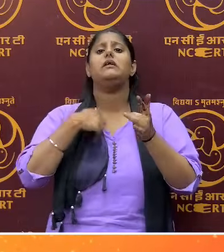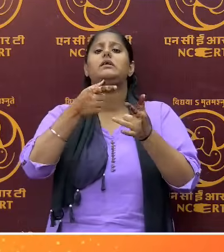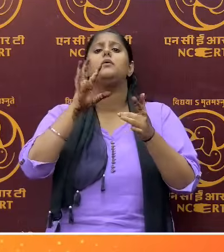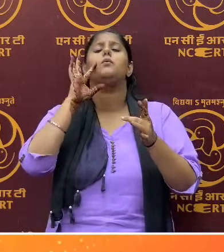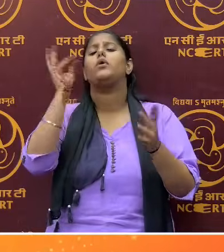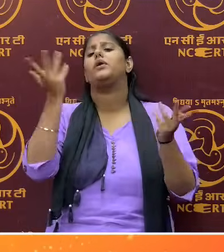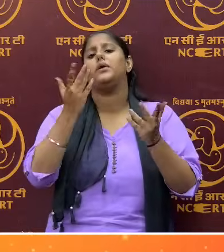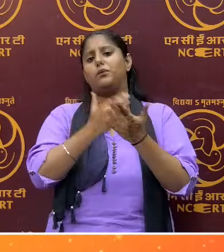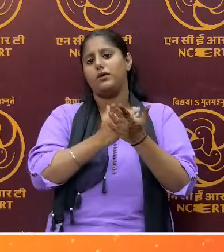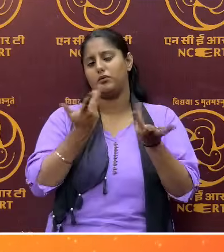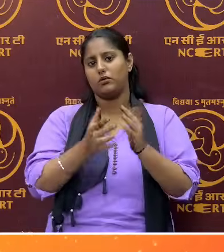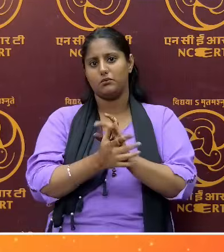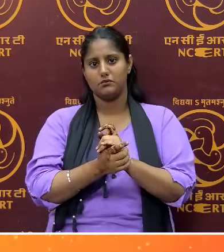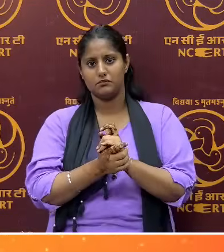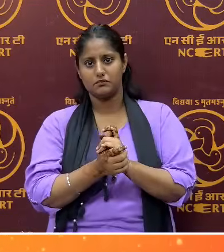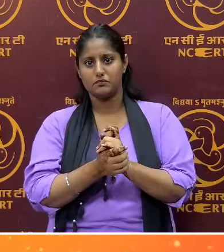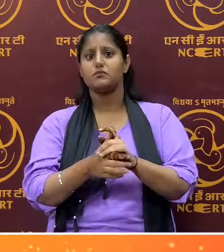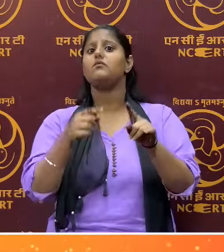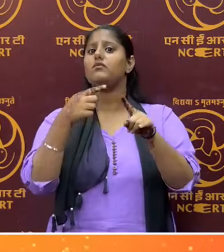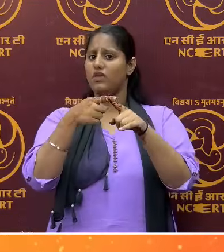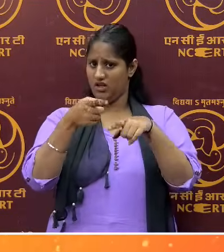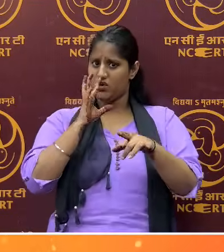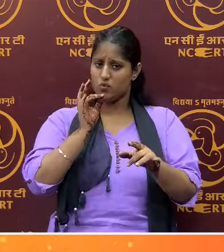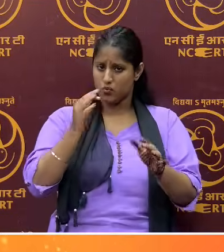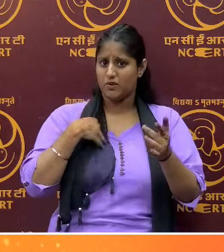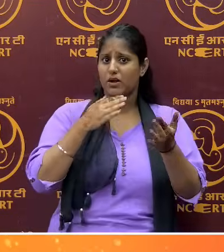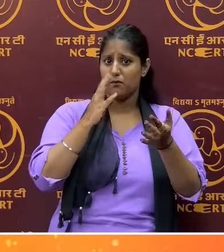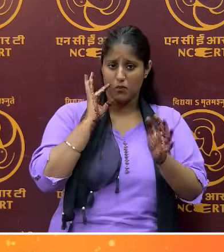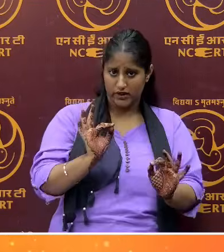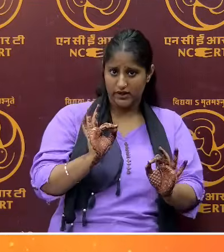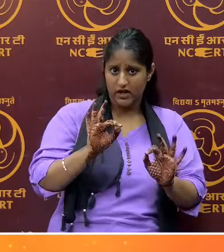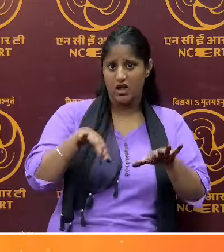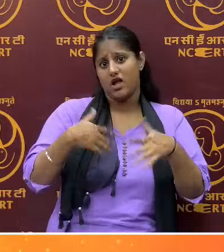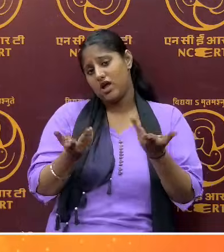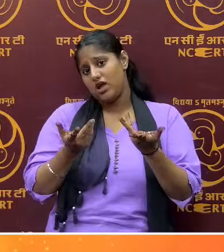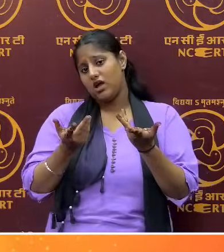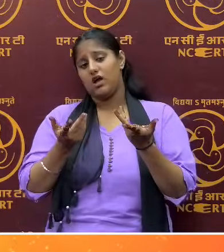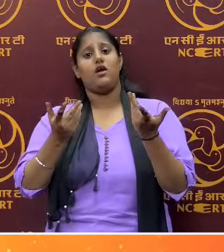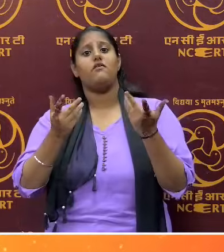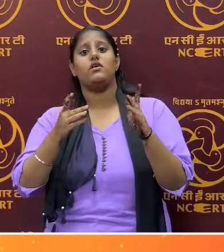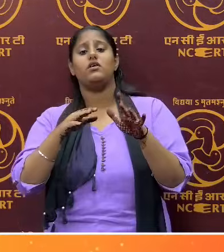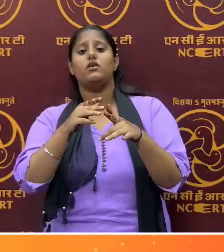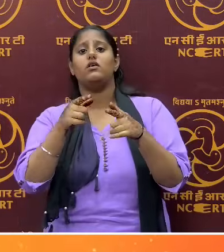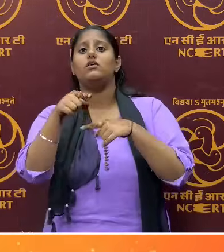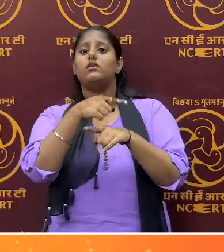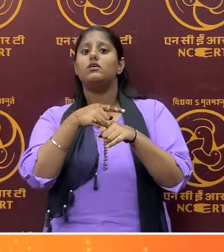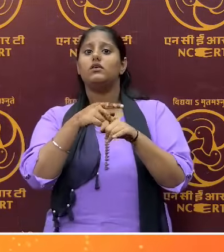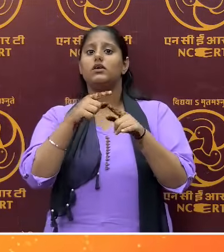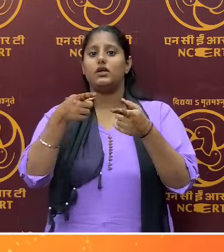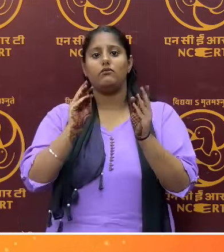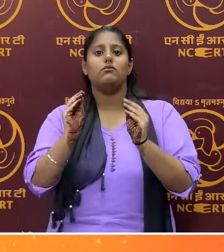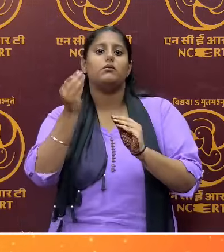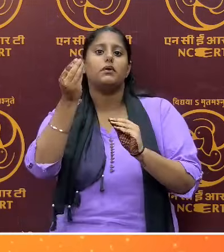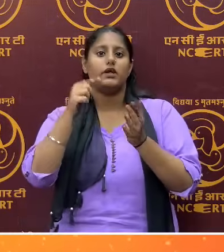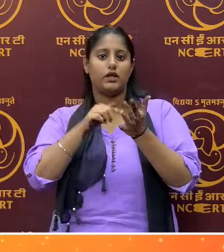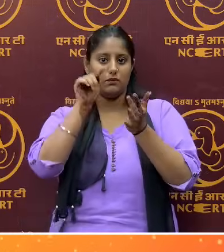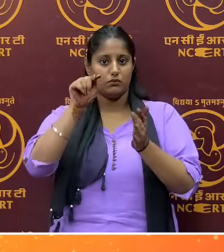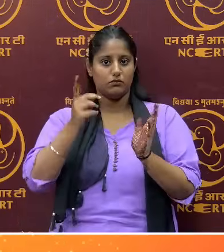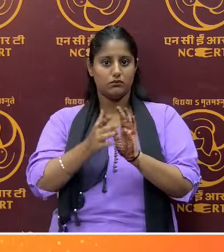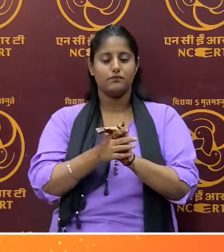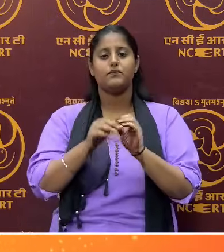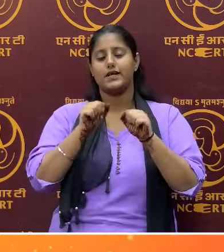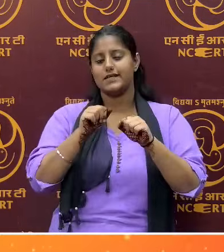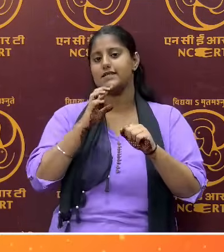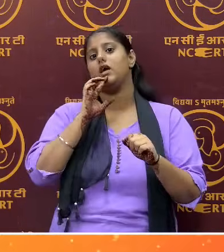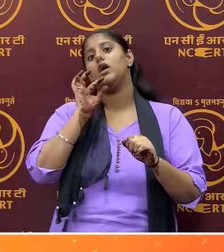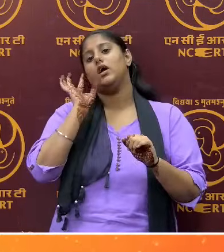Why we are doing it actually? Is it really mandatory, necessary, considering the fact that the app has been upgraded? It is very